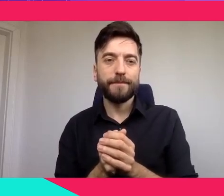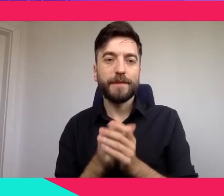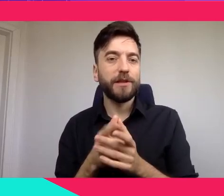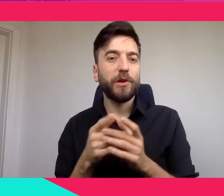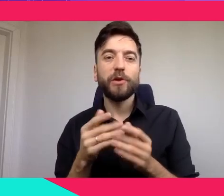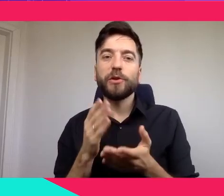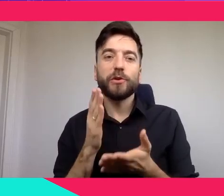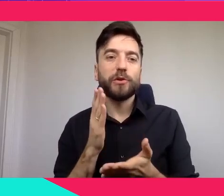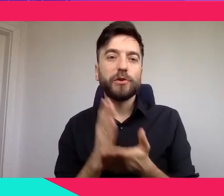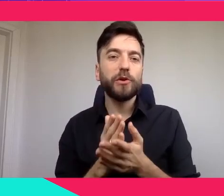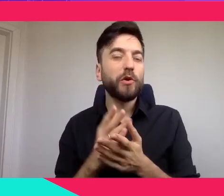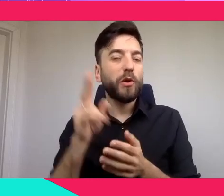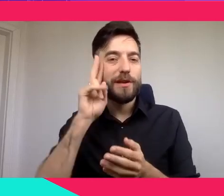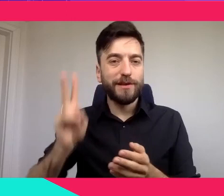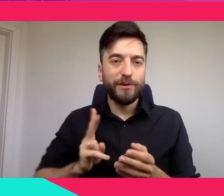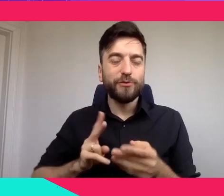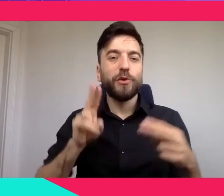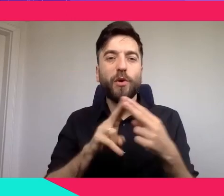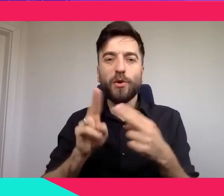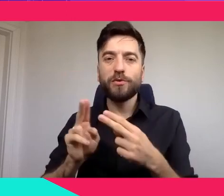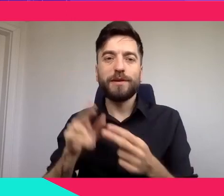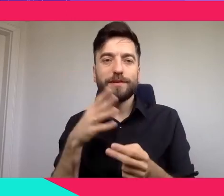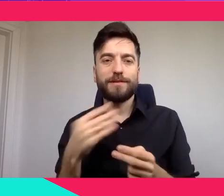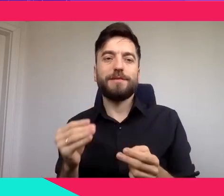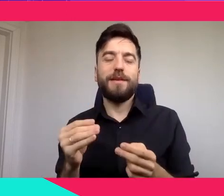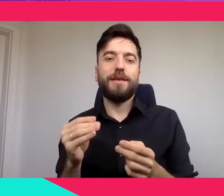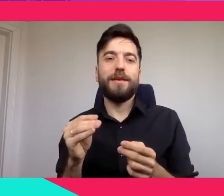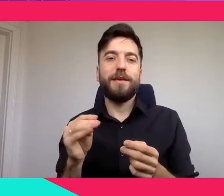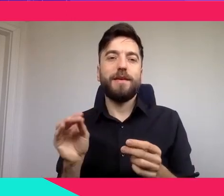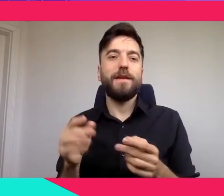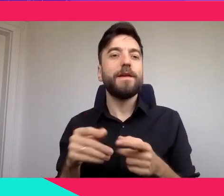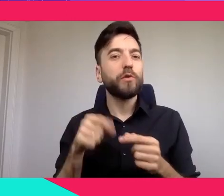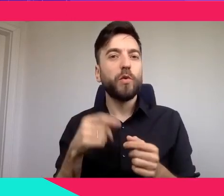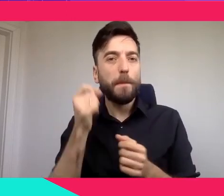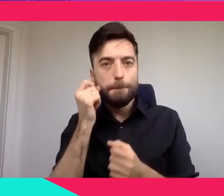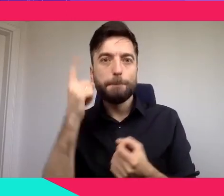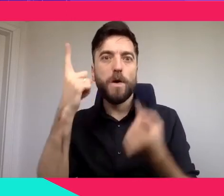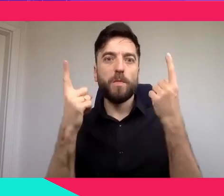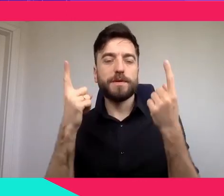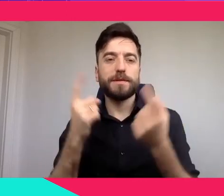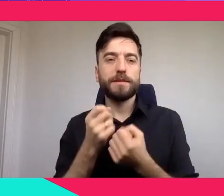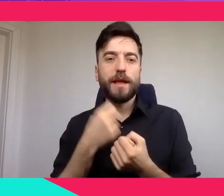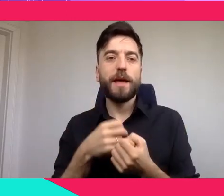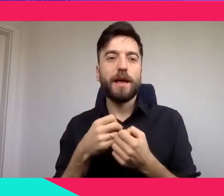if you really want to reap that. You need to